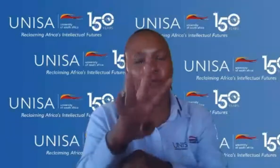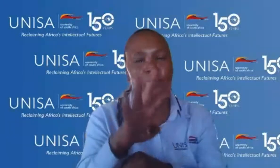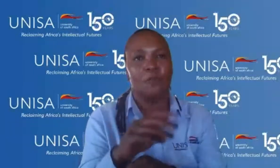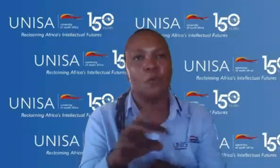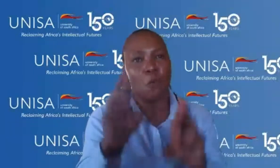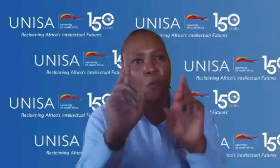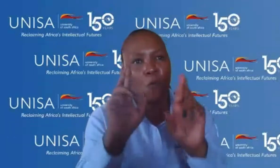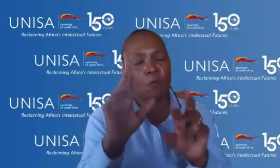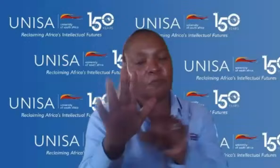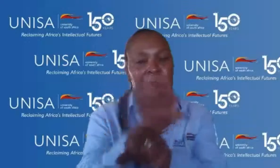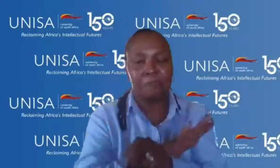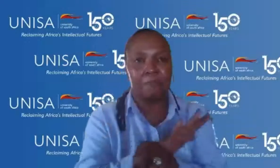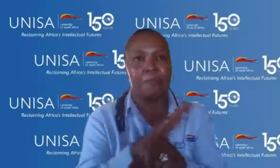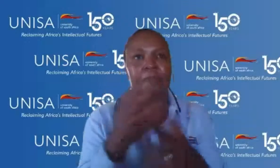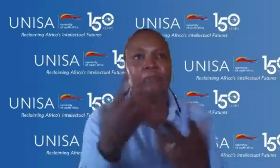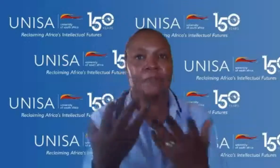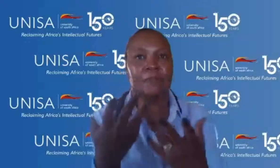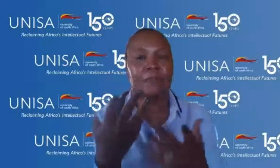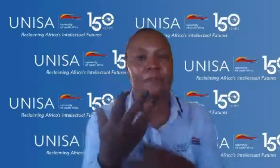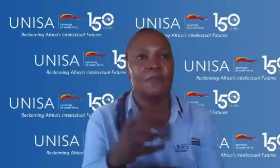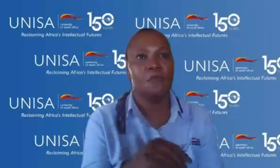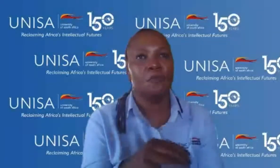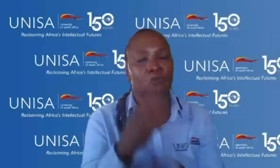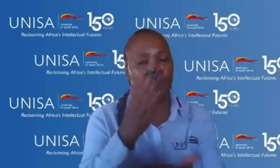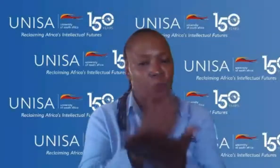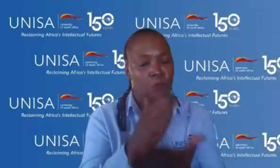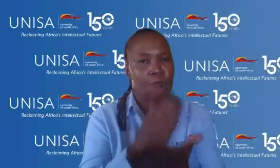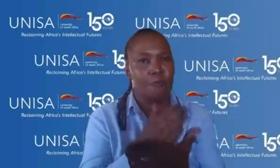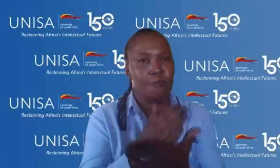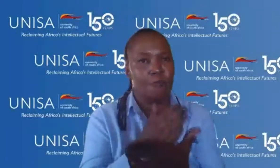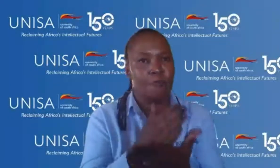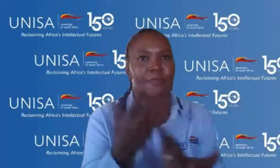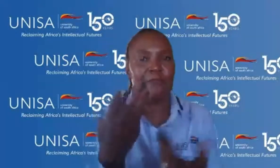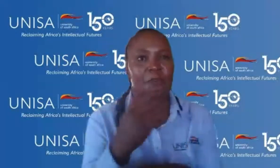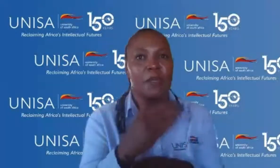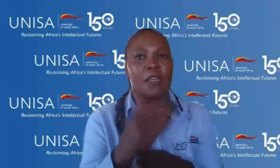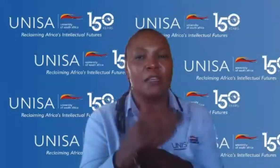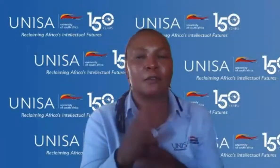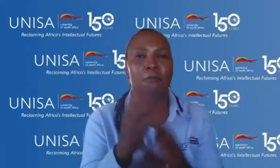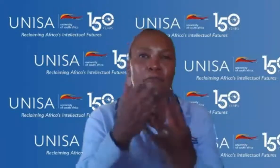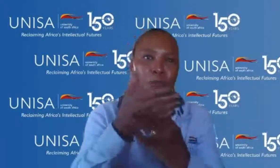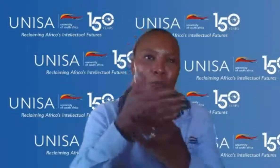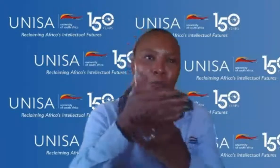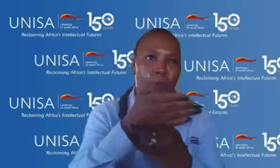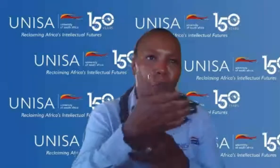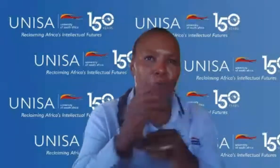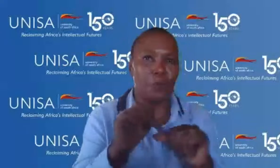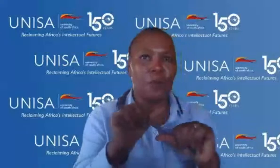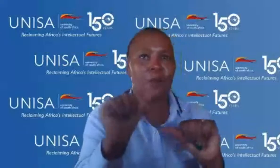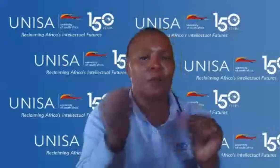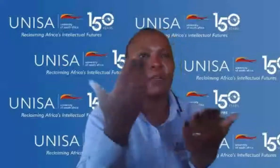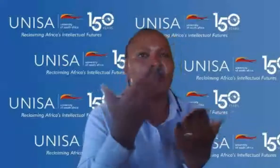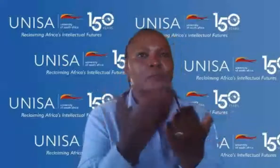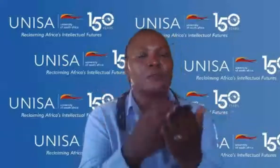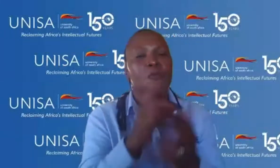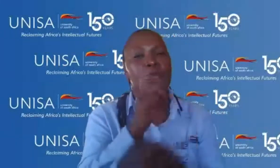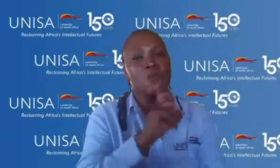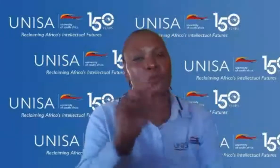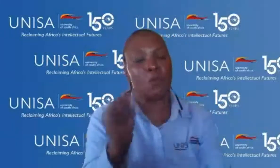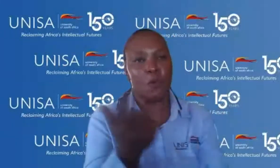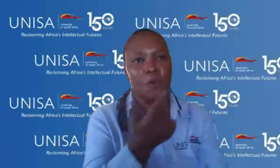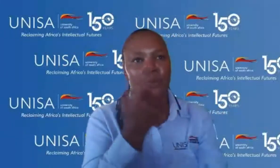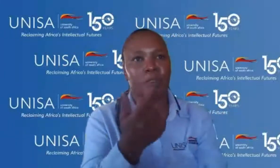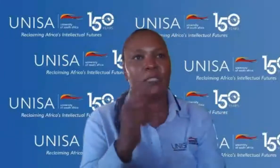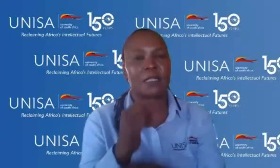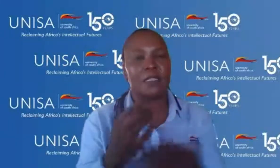and actually sure that you will make it through if you can able to use all the services